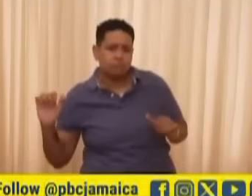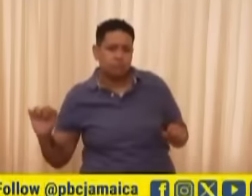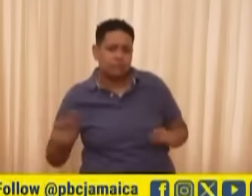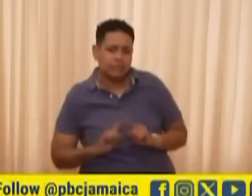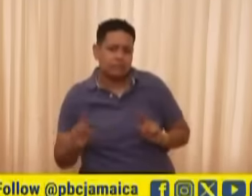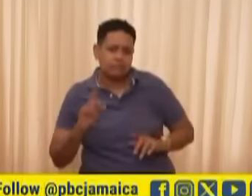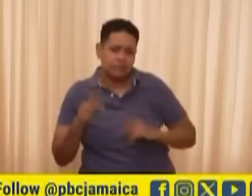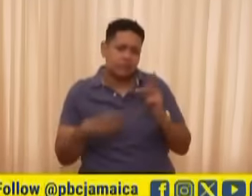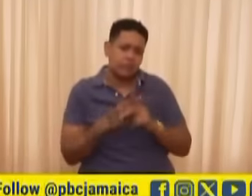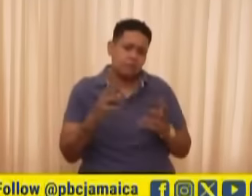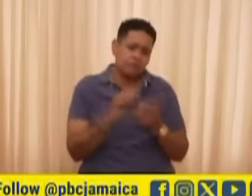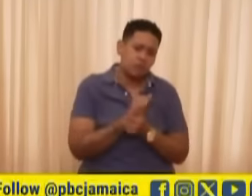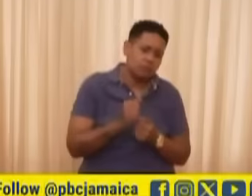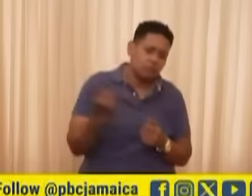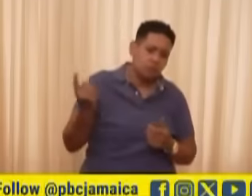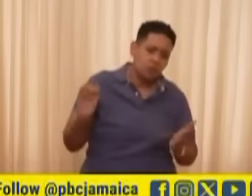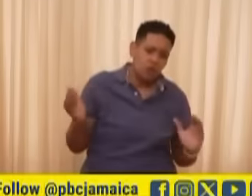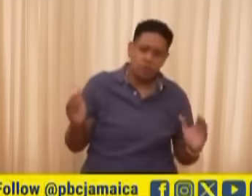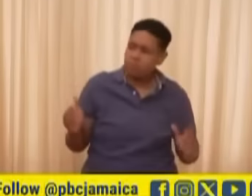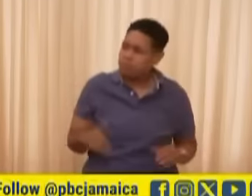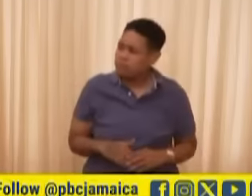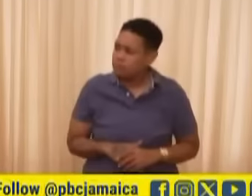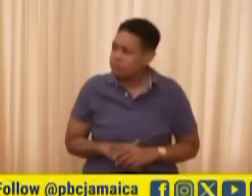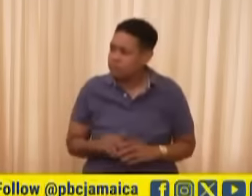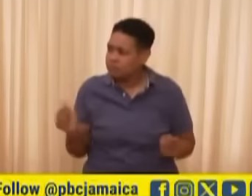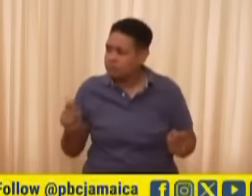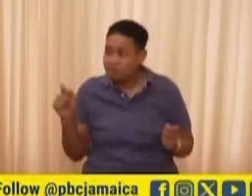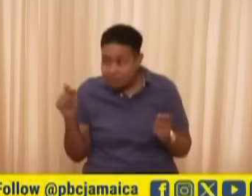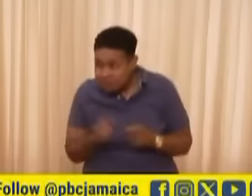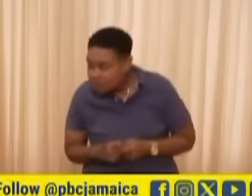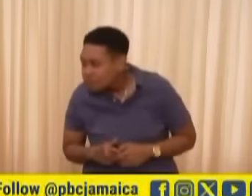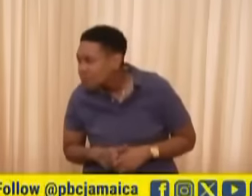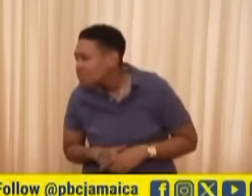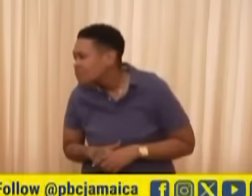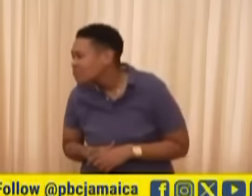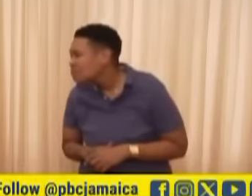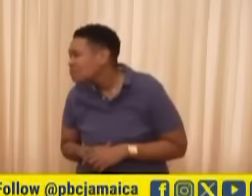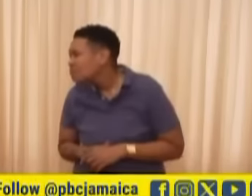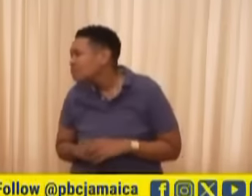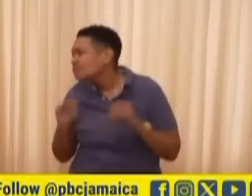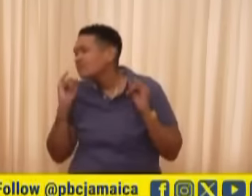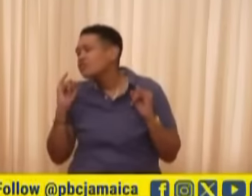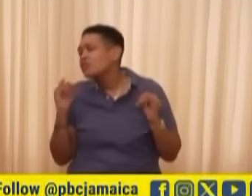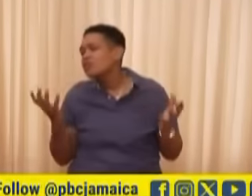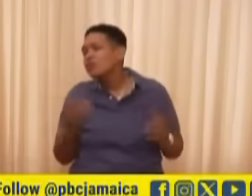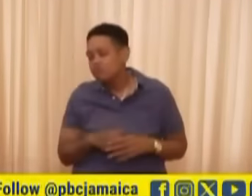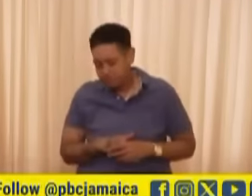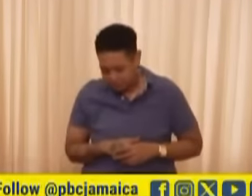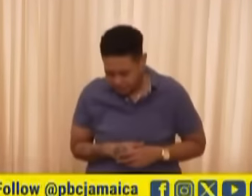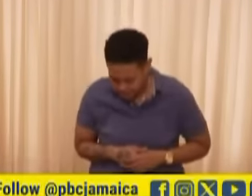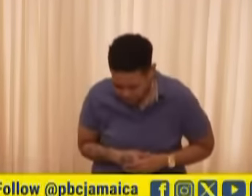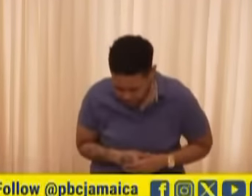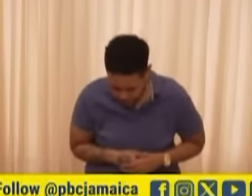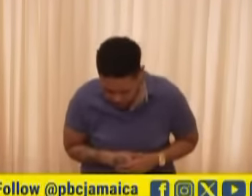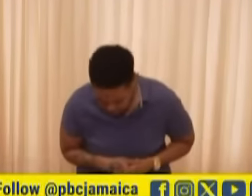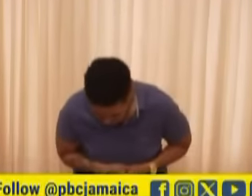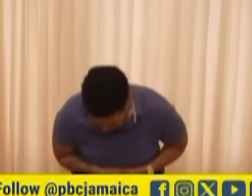type of damage compared to somewhere else? Are there any specific instructions? Yeah, I mean, so I don't want